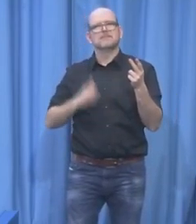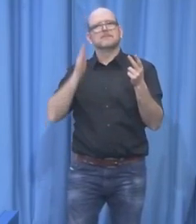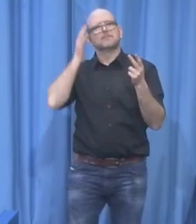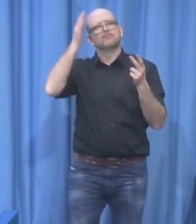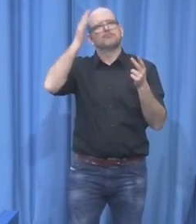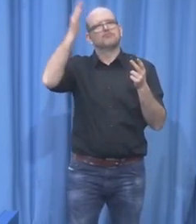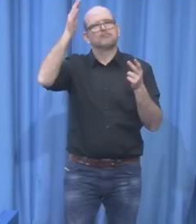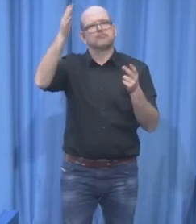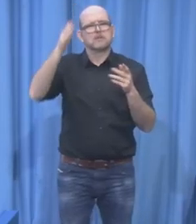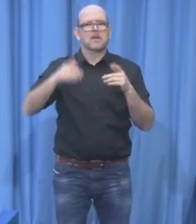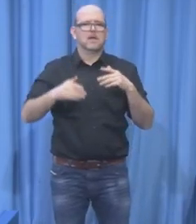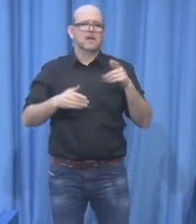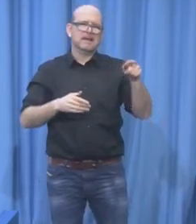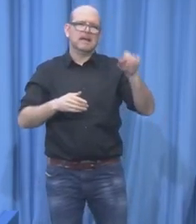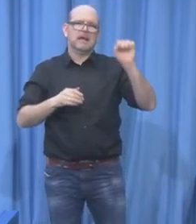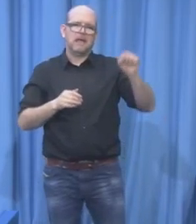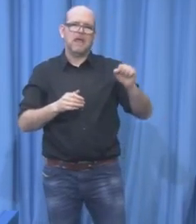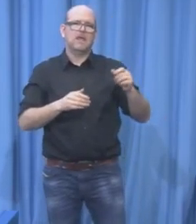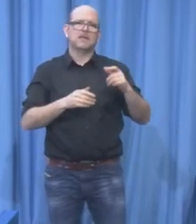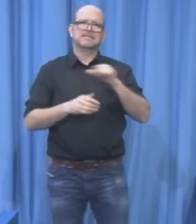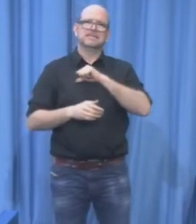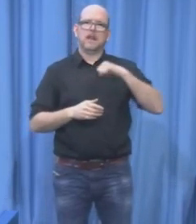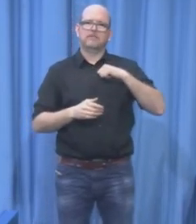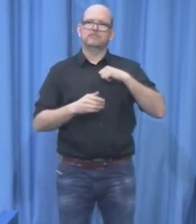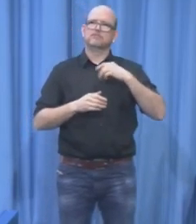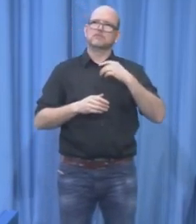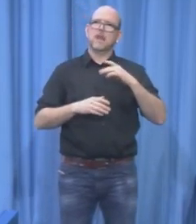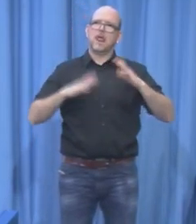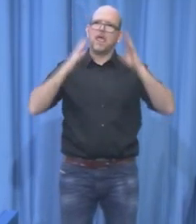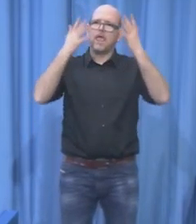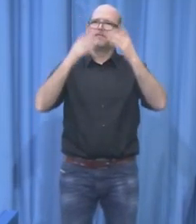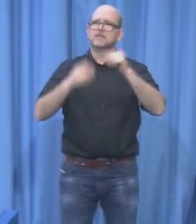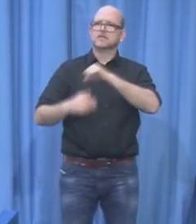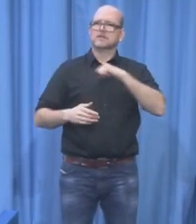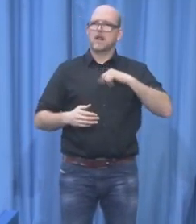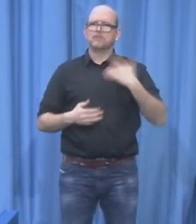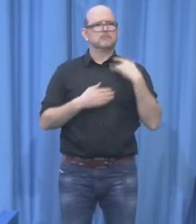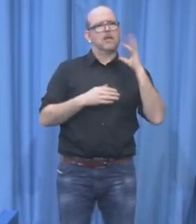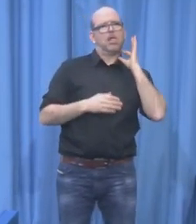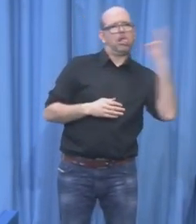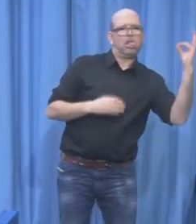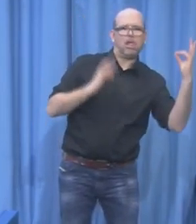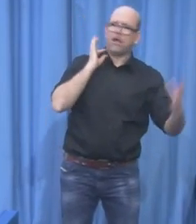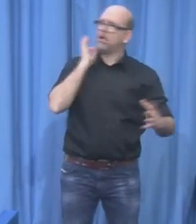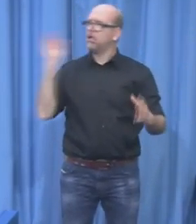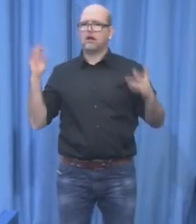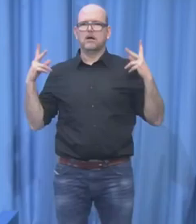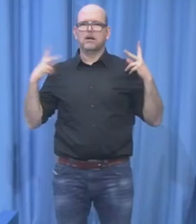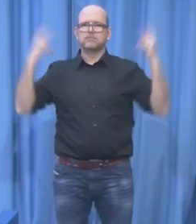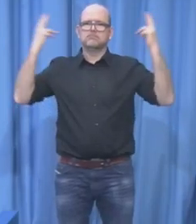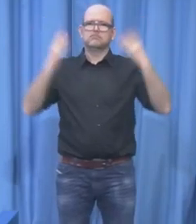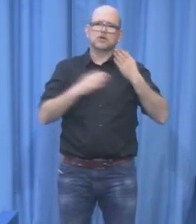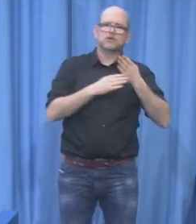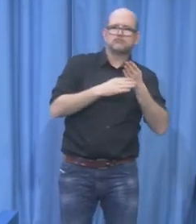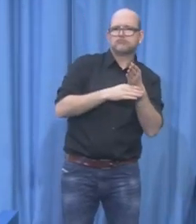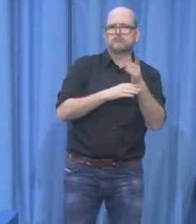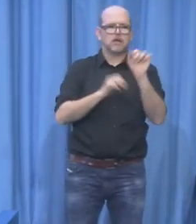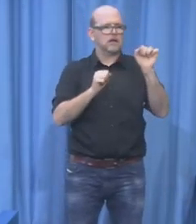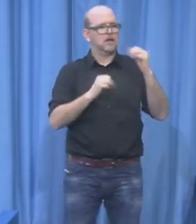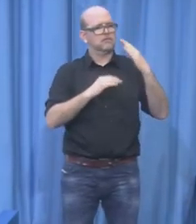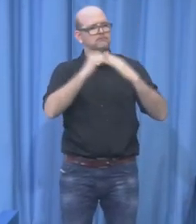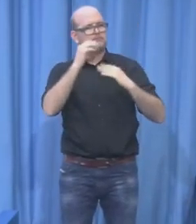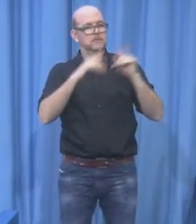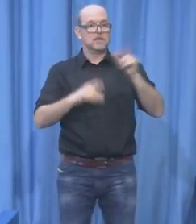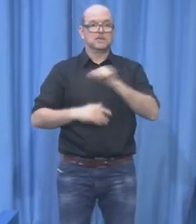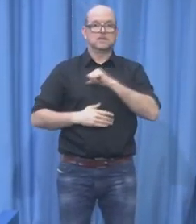that they might want to do. Because we realise that having a job isn't the only thing in a person's life. And it's a focus in on a career, not